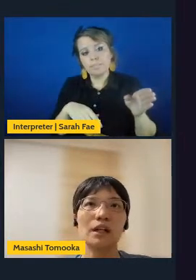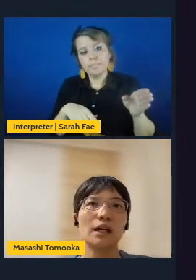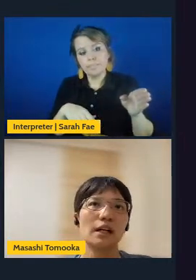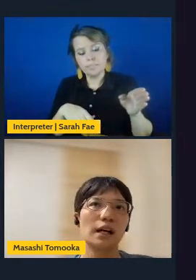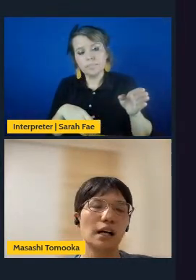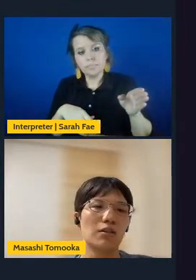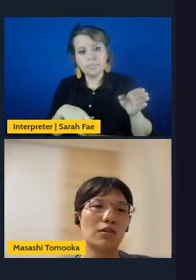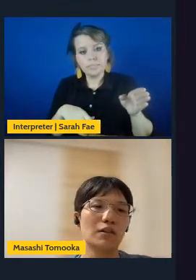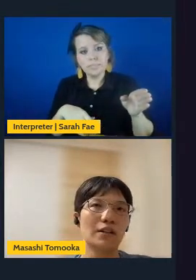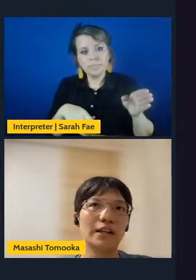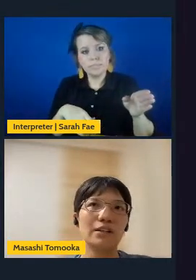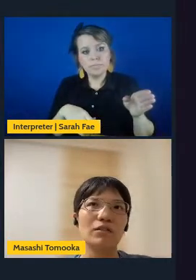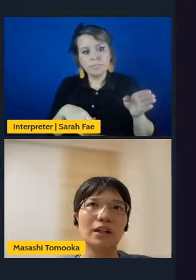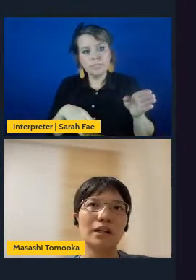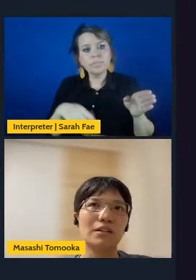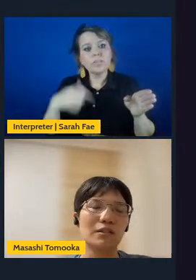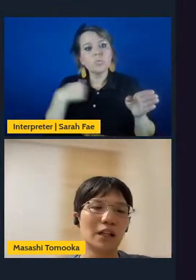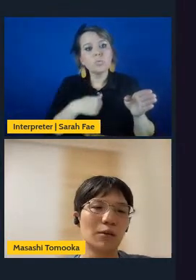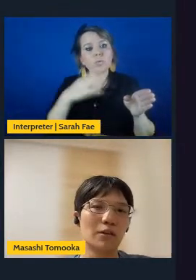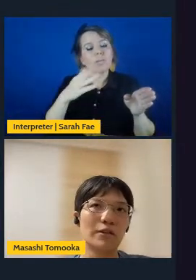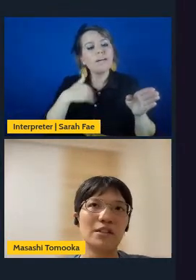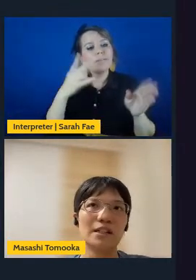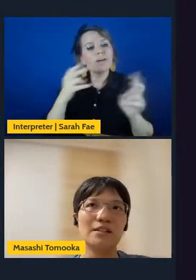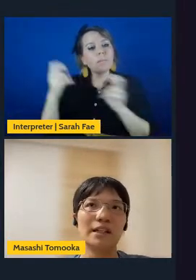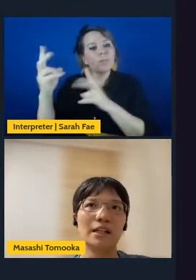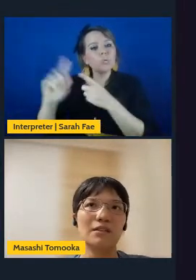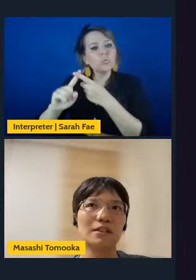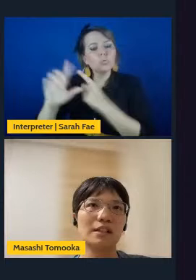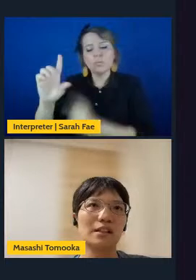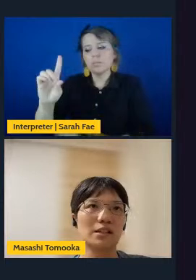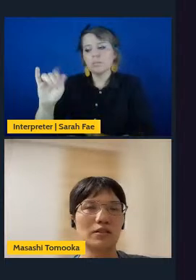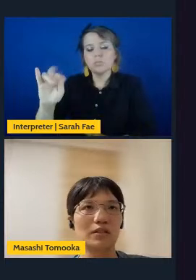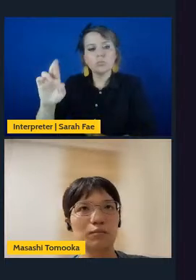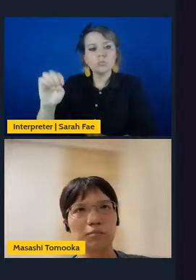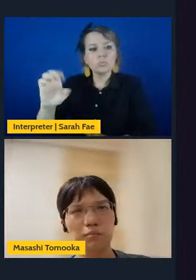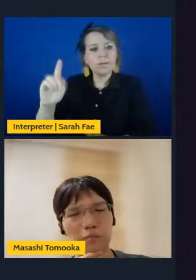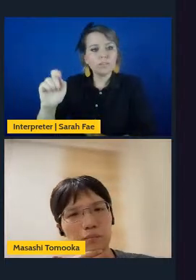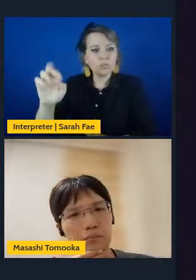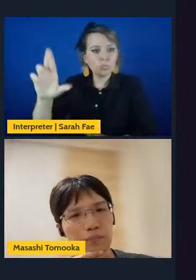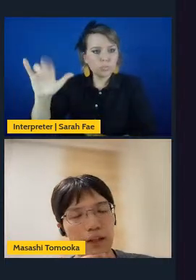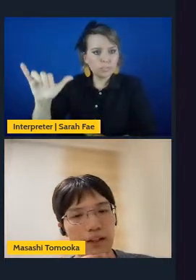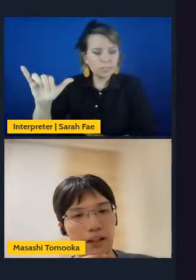Pool called directory to enable features like authentication.